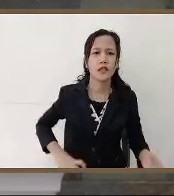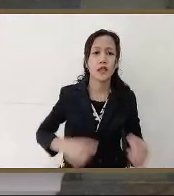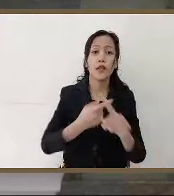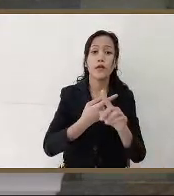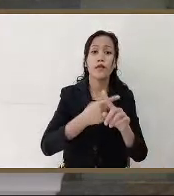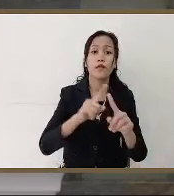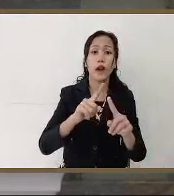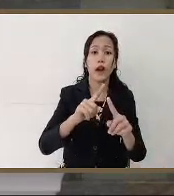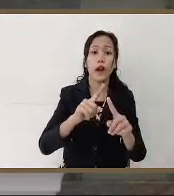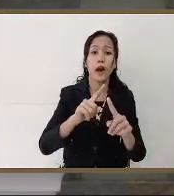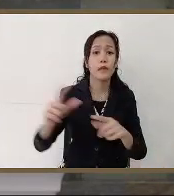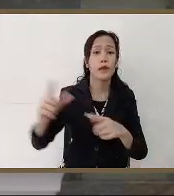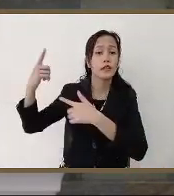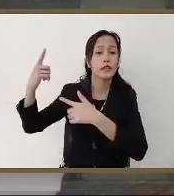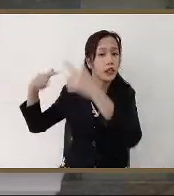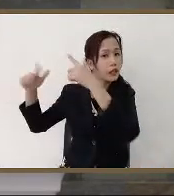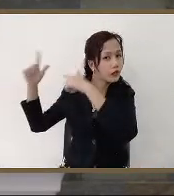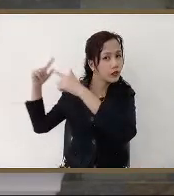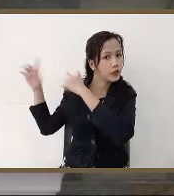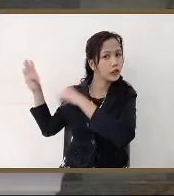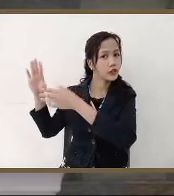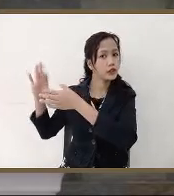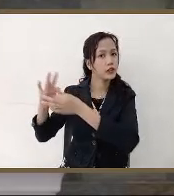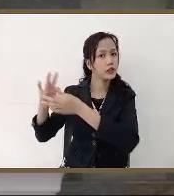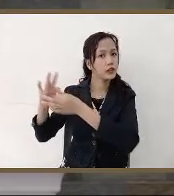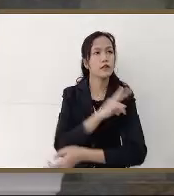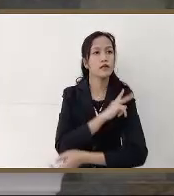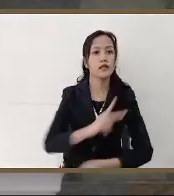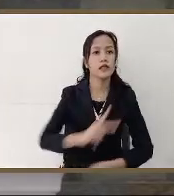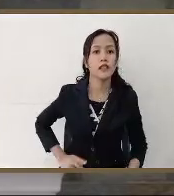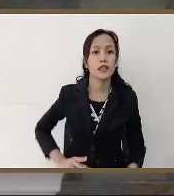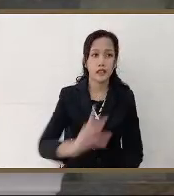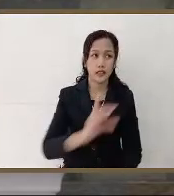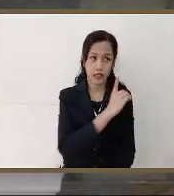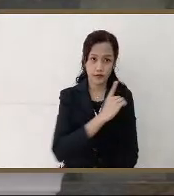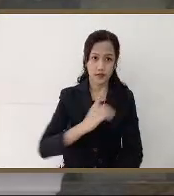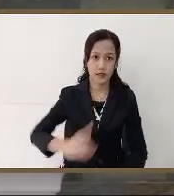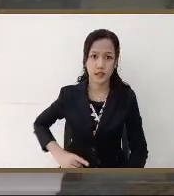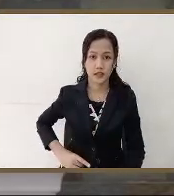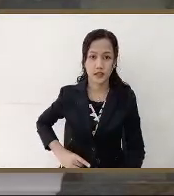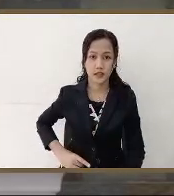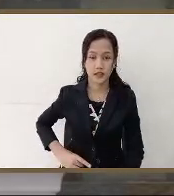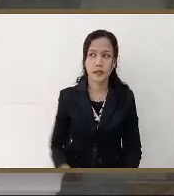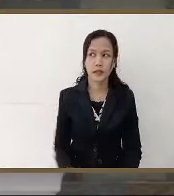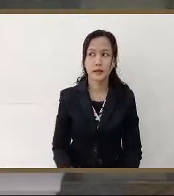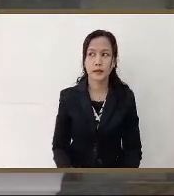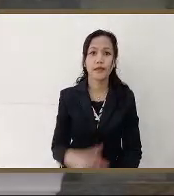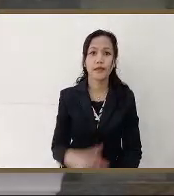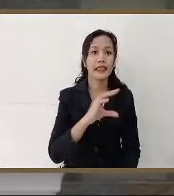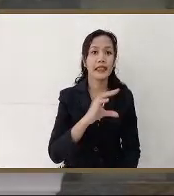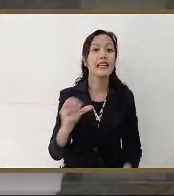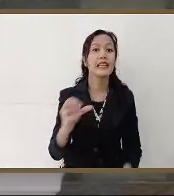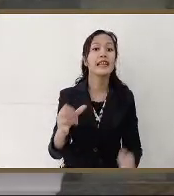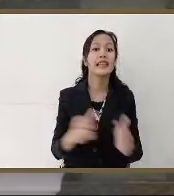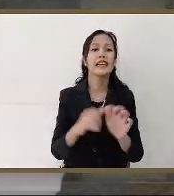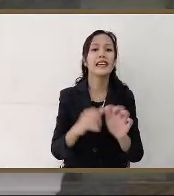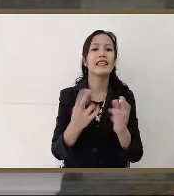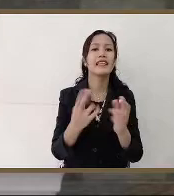seed, from the seed of King David, and na-fulfill po ang covenant po na